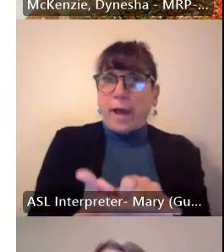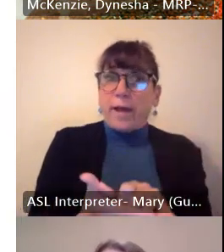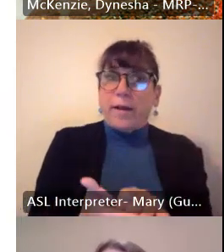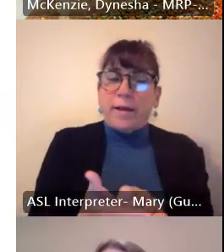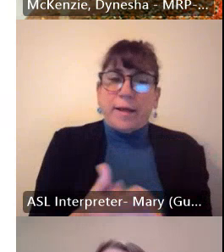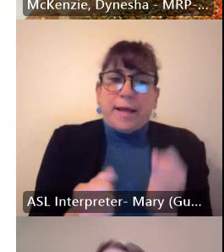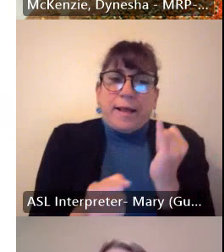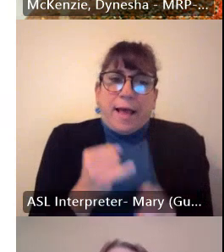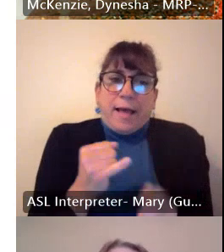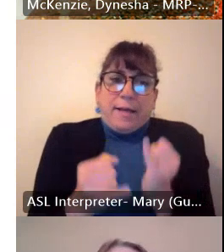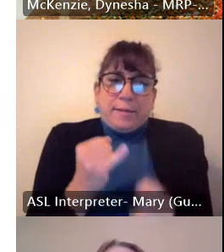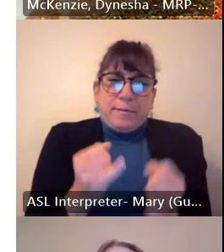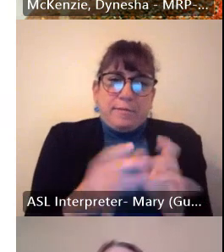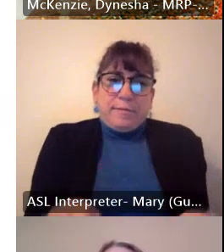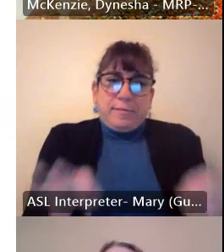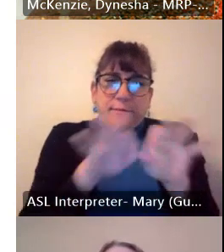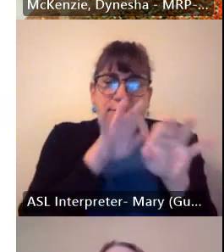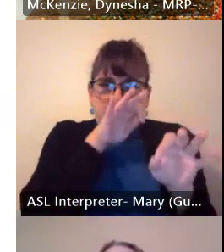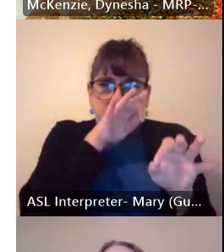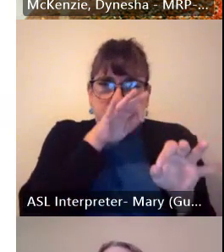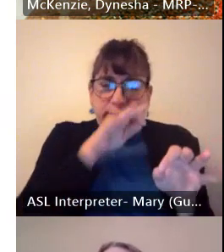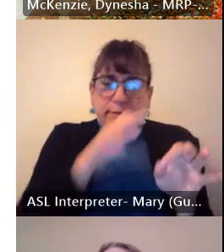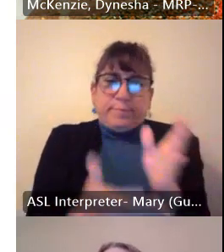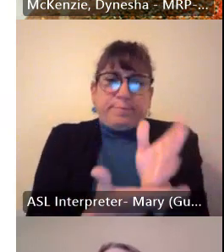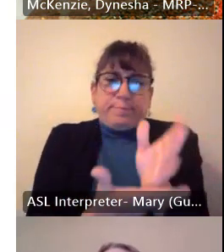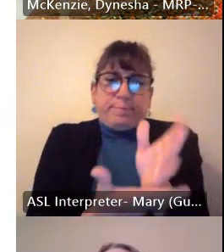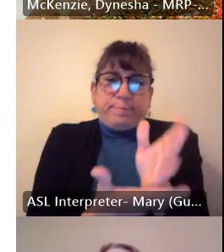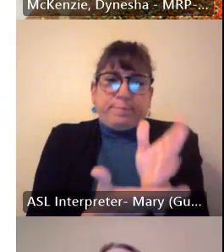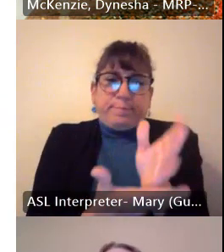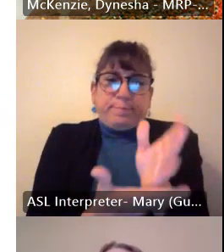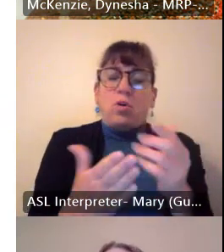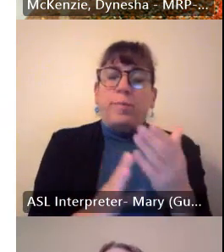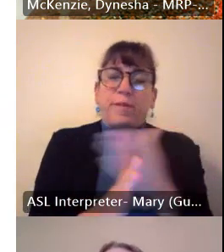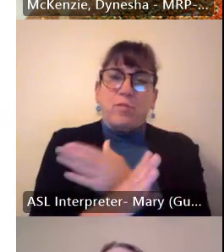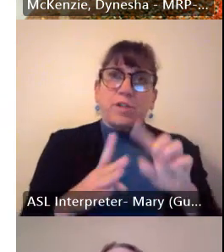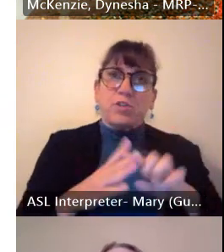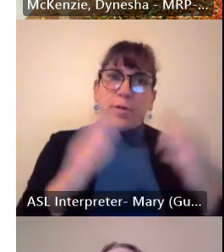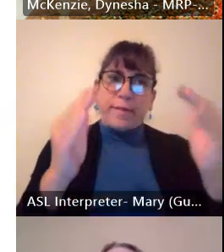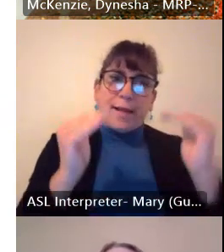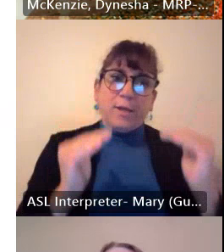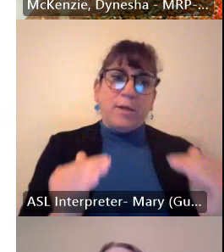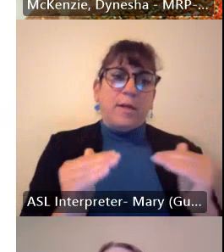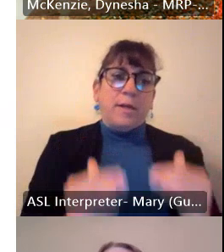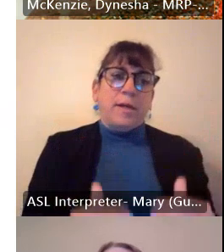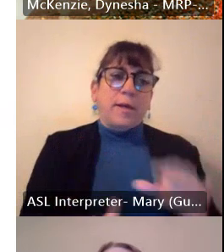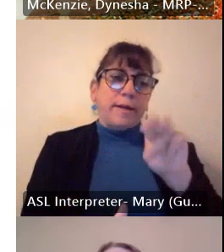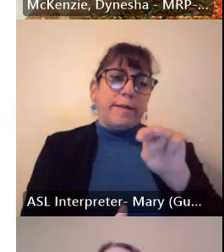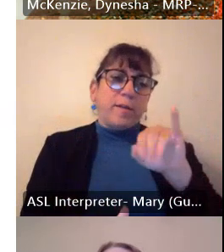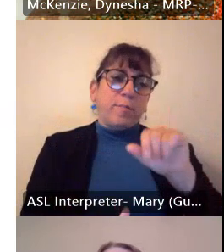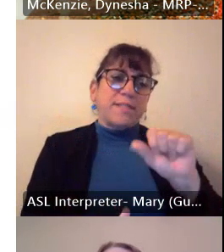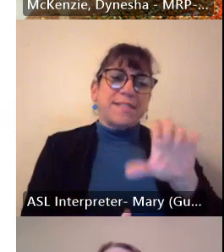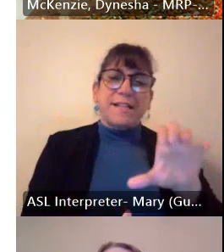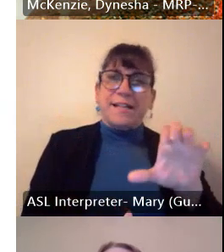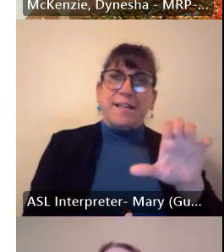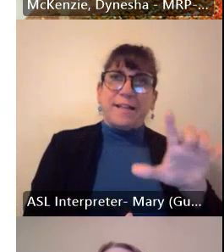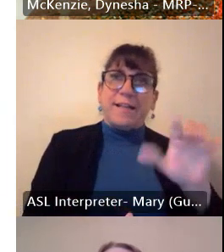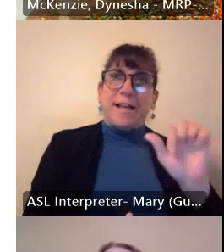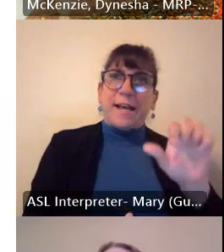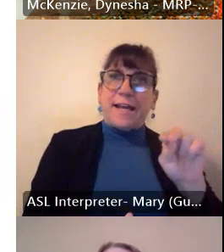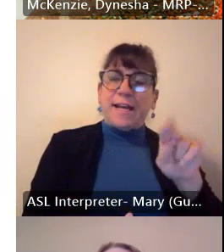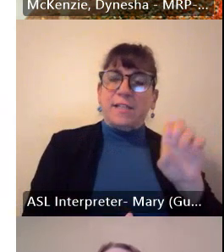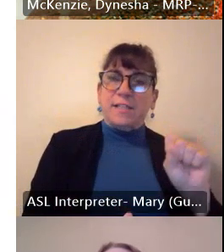last important budget law before we get to the next slide on performance to know about is the Miscellaneous Receipts Act. Every dollar